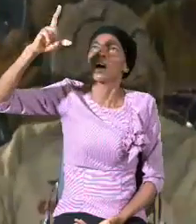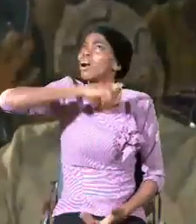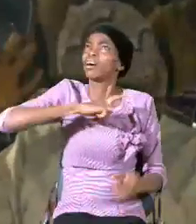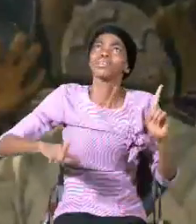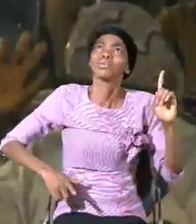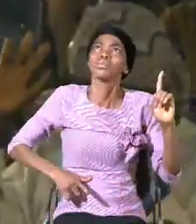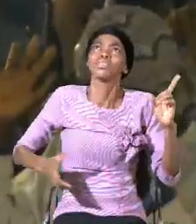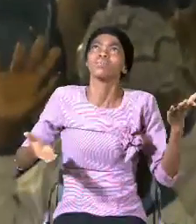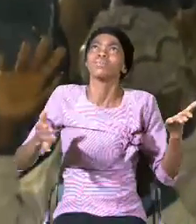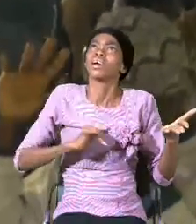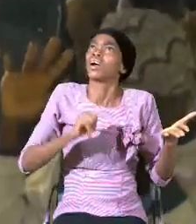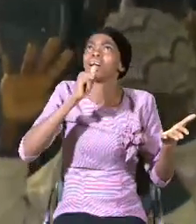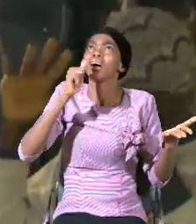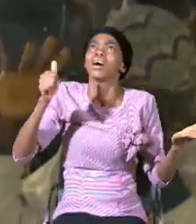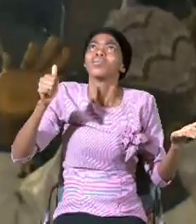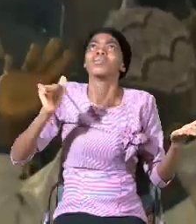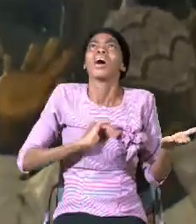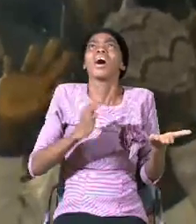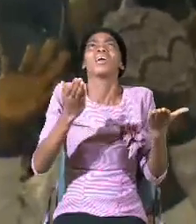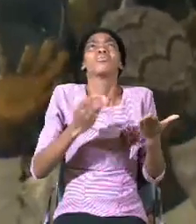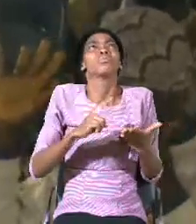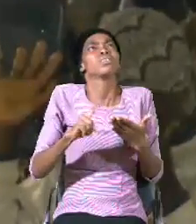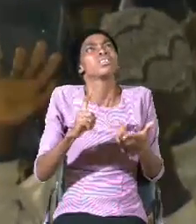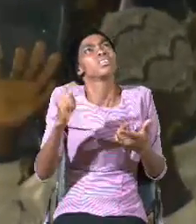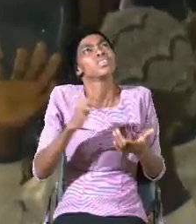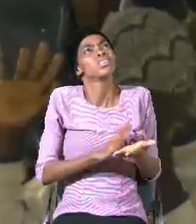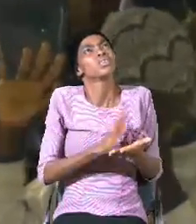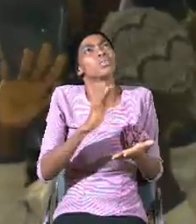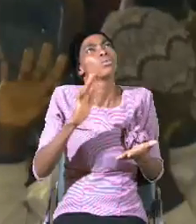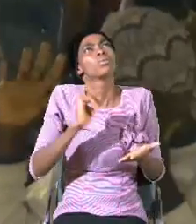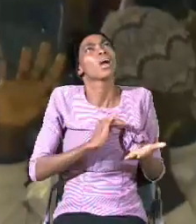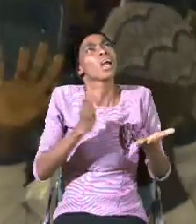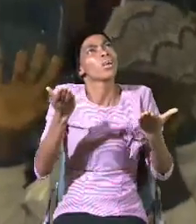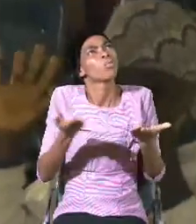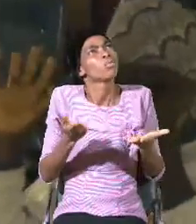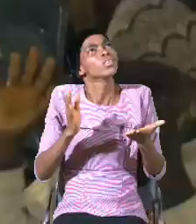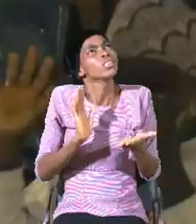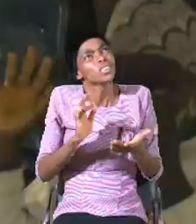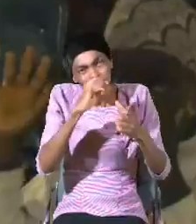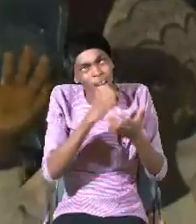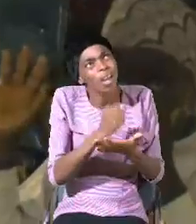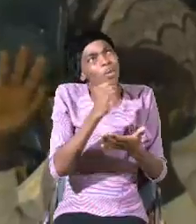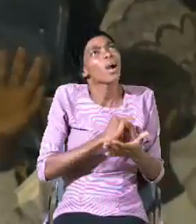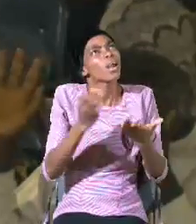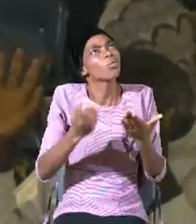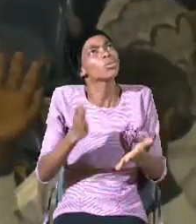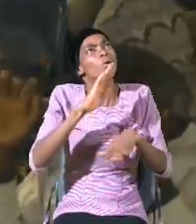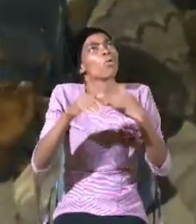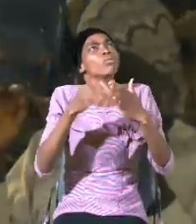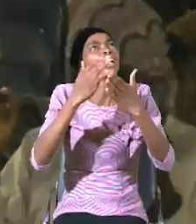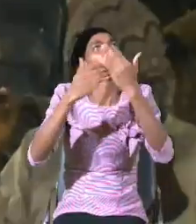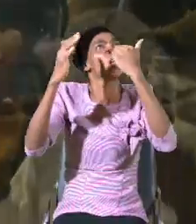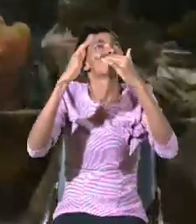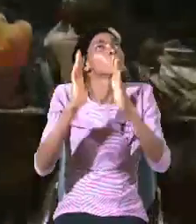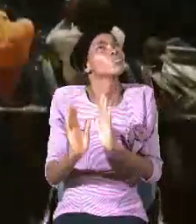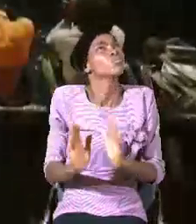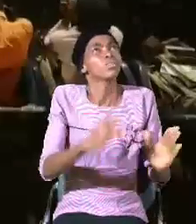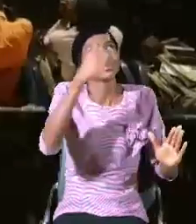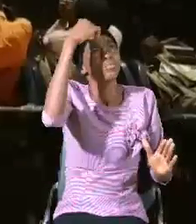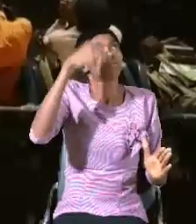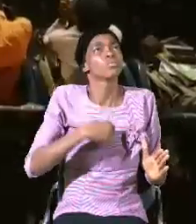am. I want the glory. I want the help. And I want all that heaven has for me. Raise up